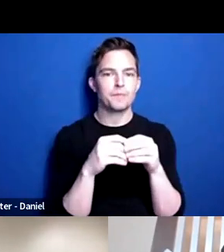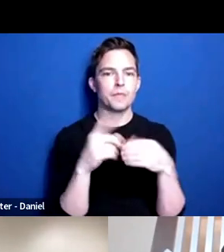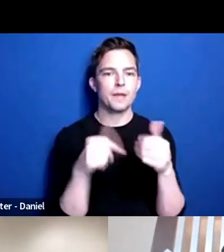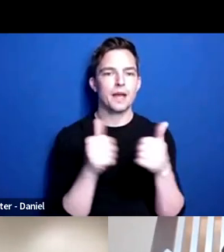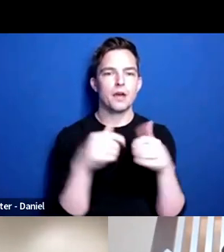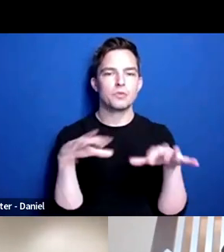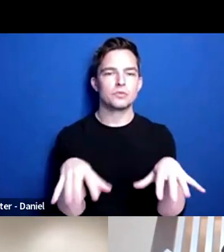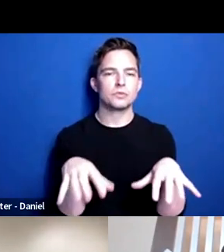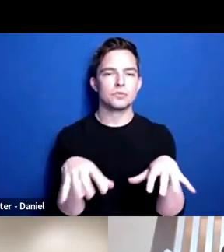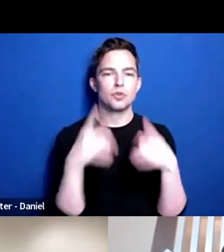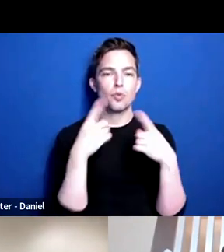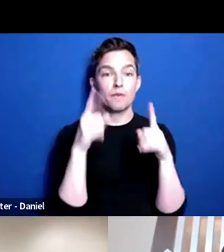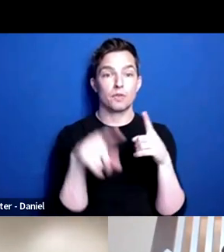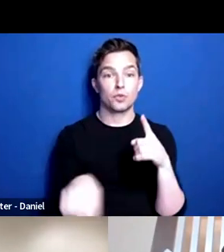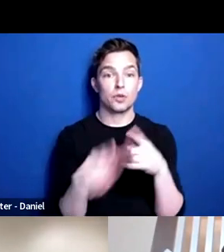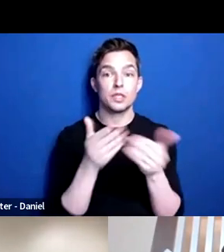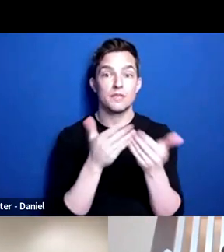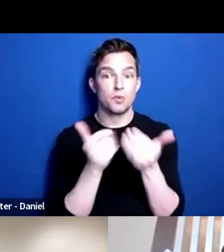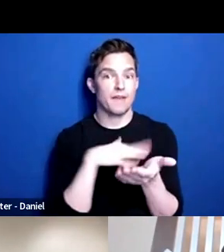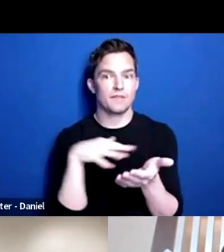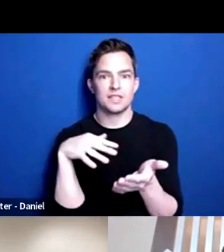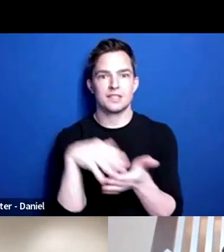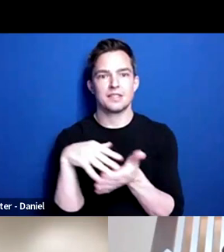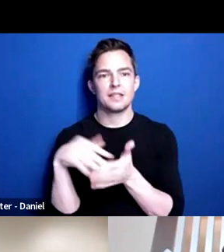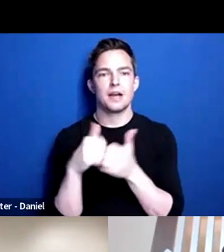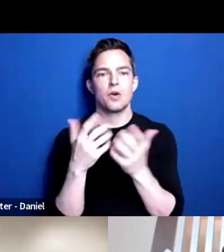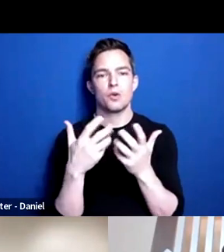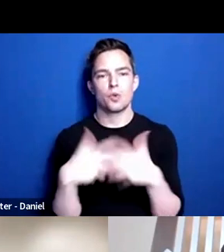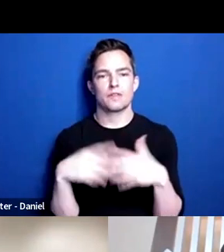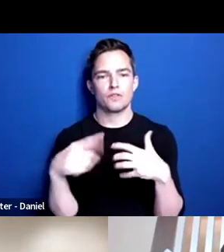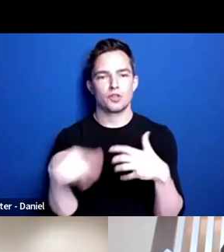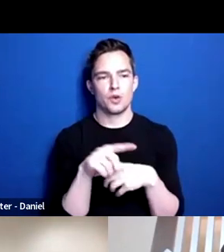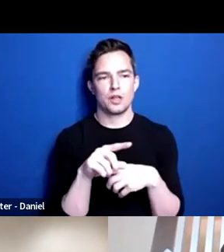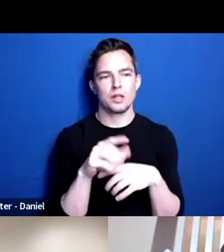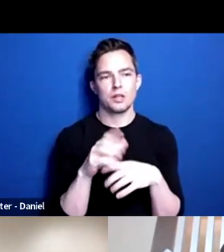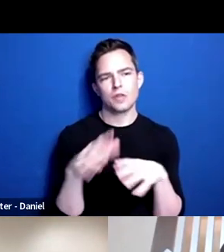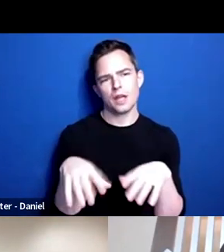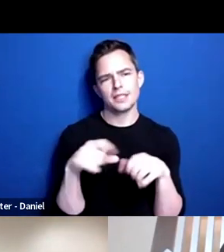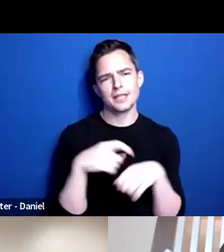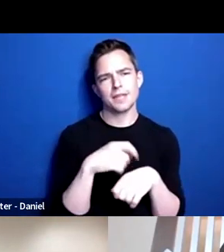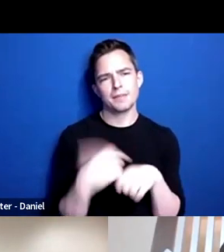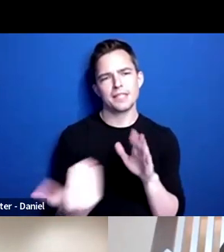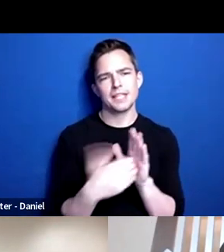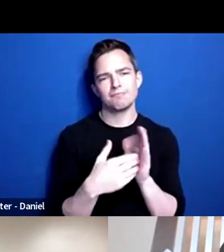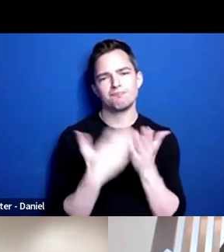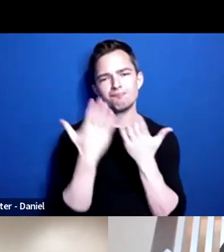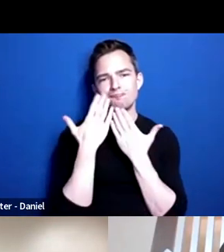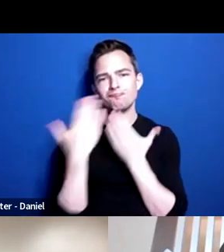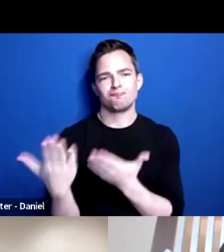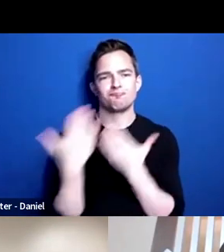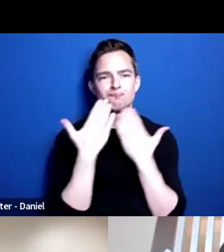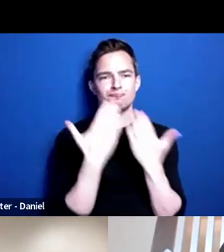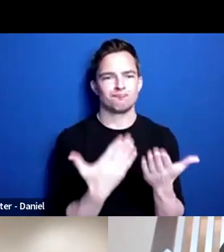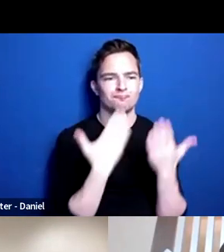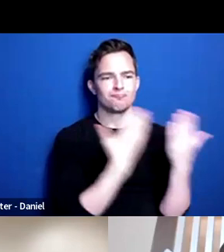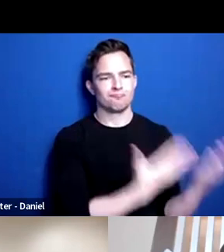this worked for you all, even though we have to study, but how it worked for you all. So I want to take the time once again to thank each of you for